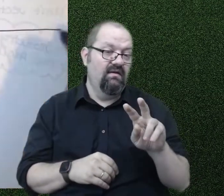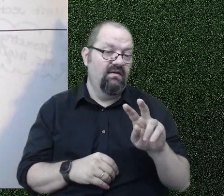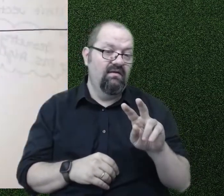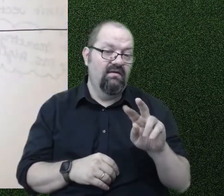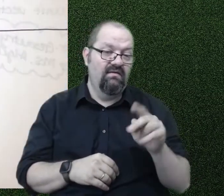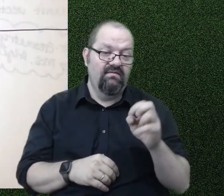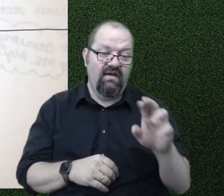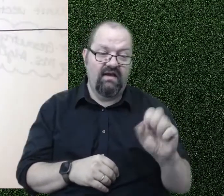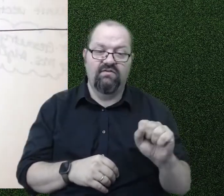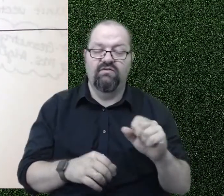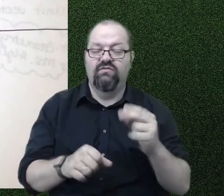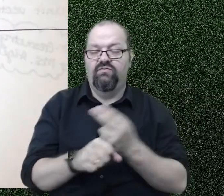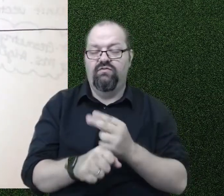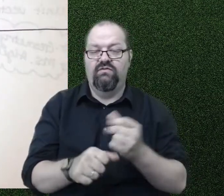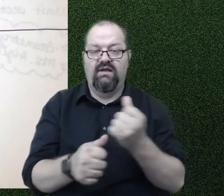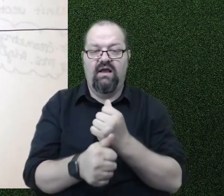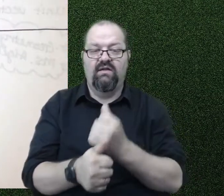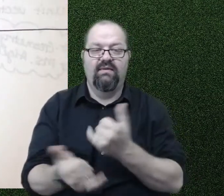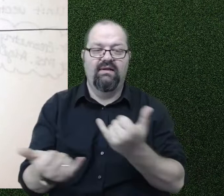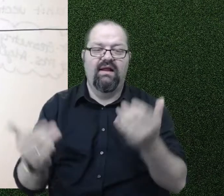multiplication.